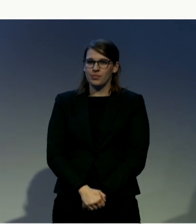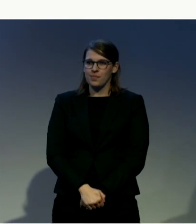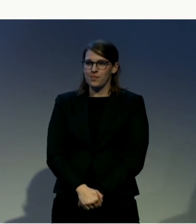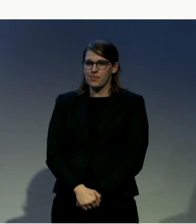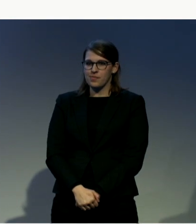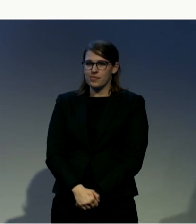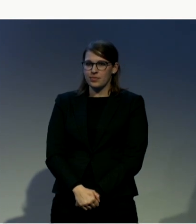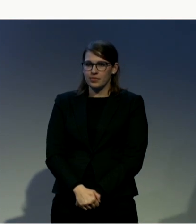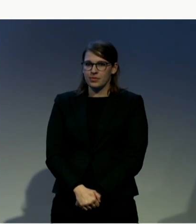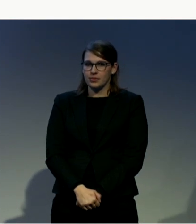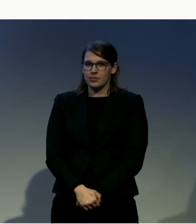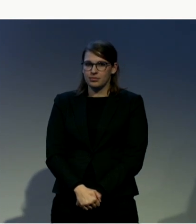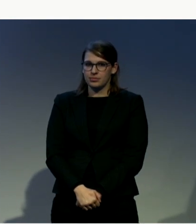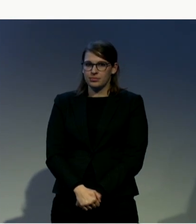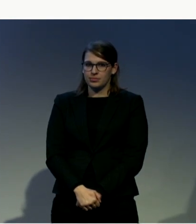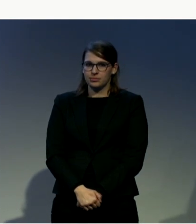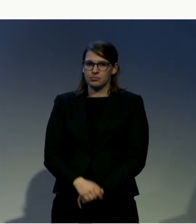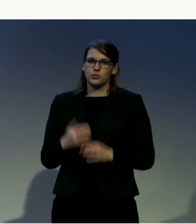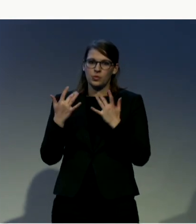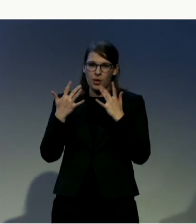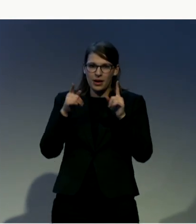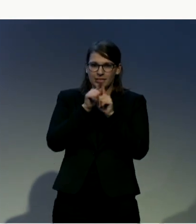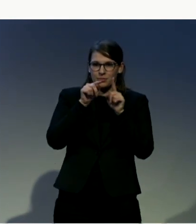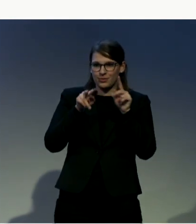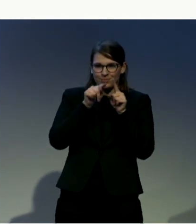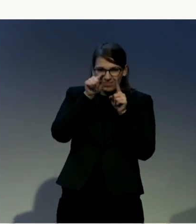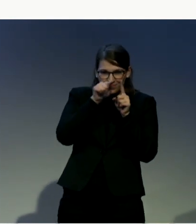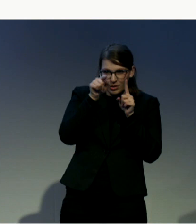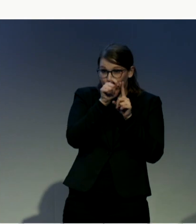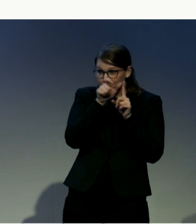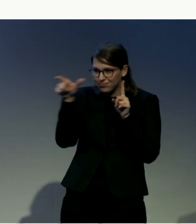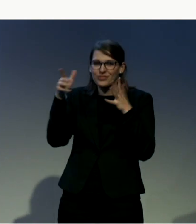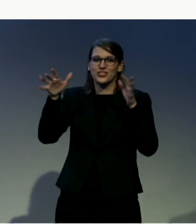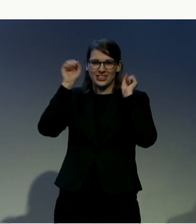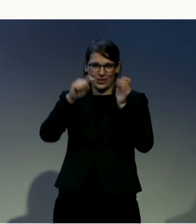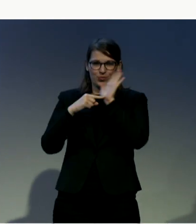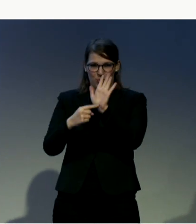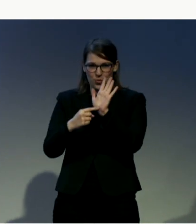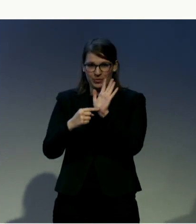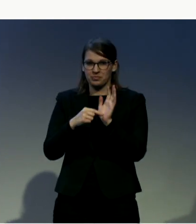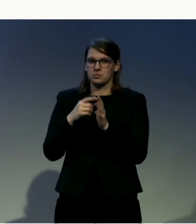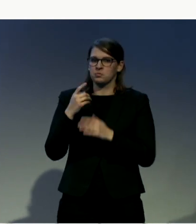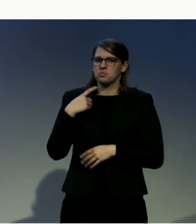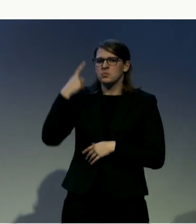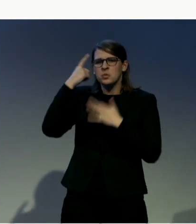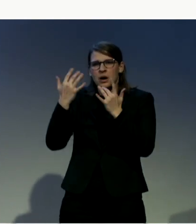itself, I would like to ask, how did you get into filmmaking?